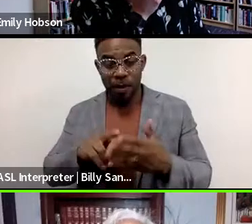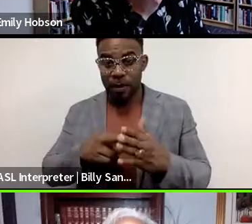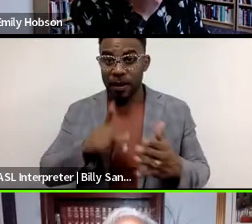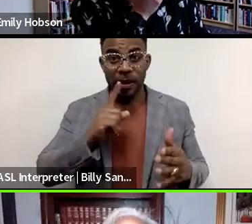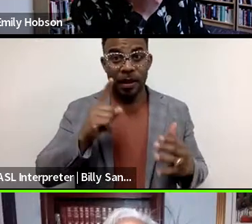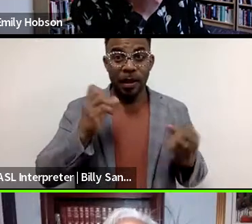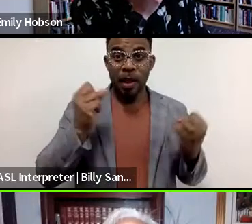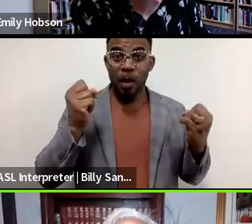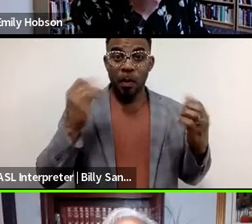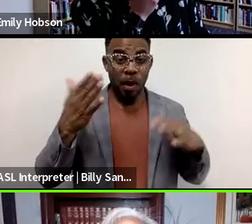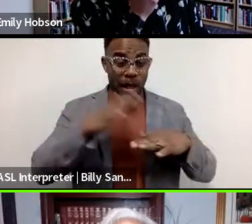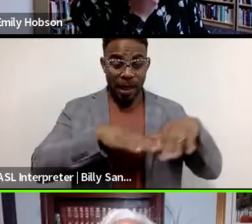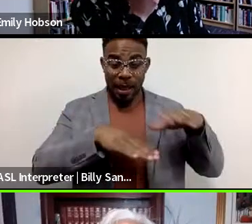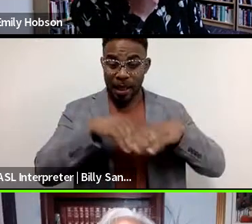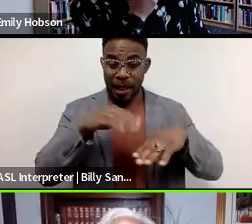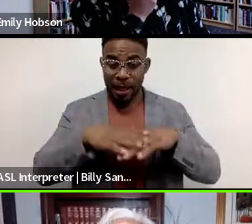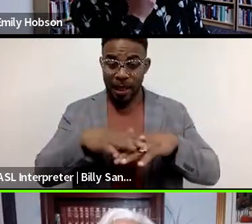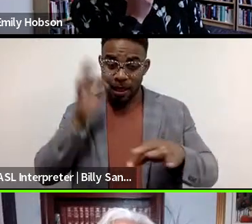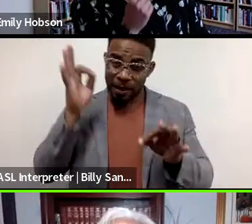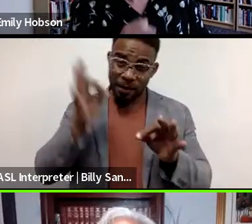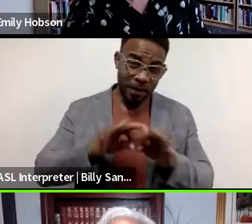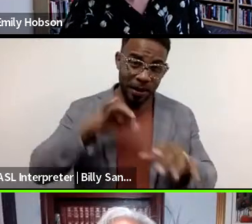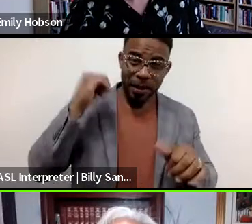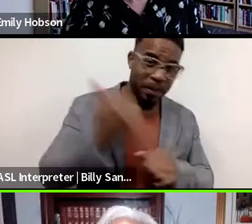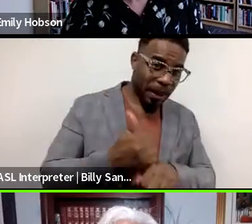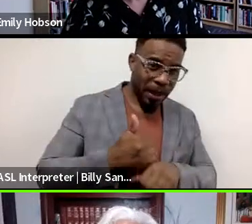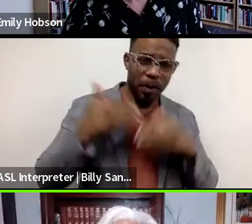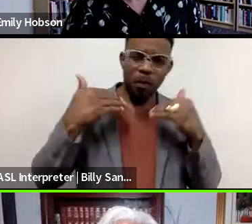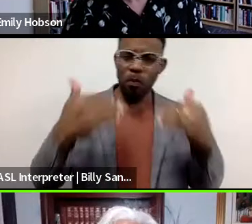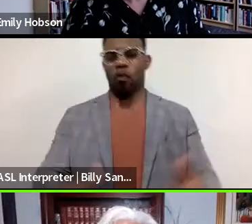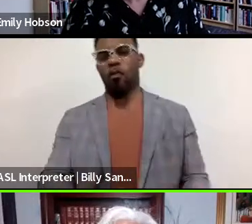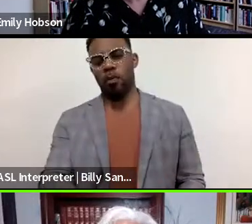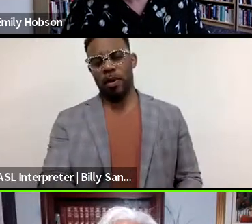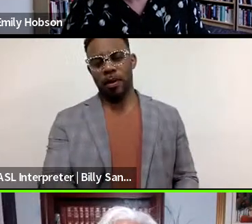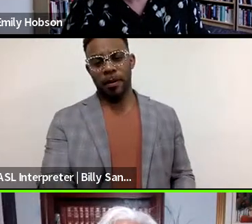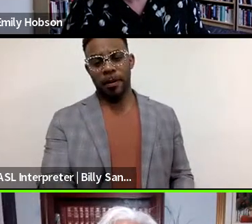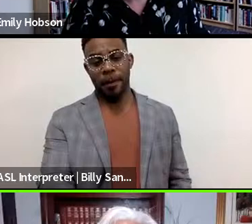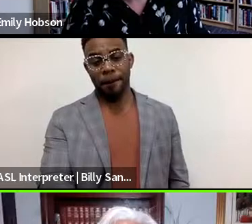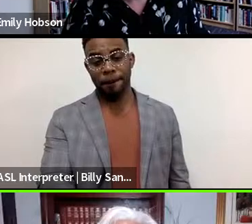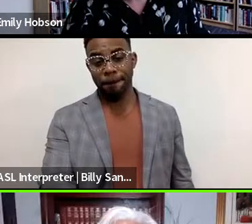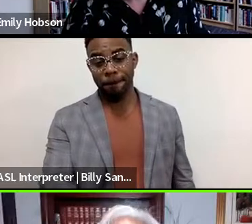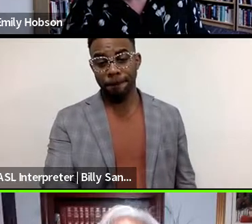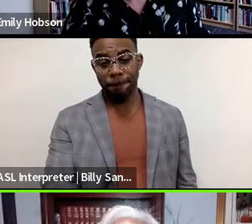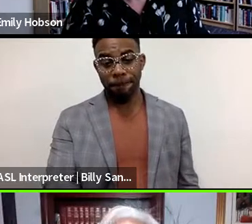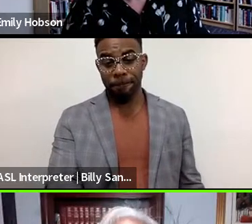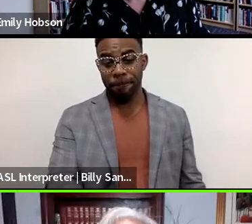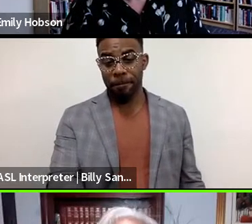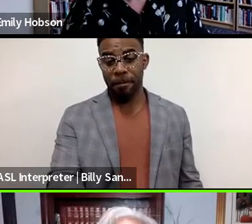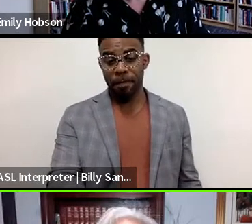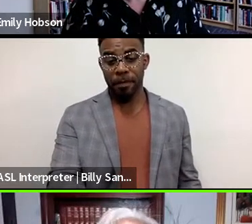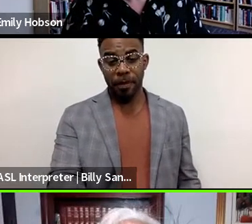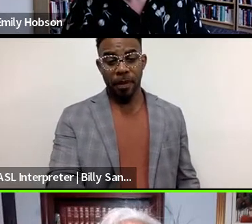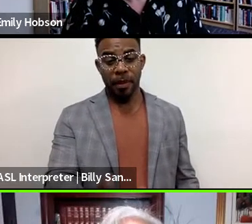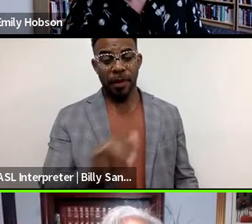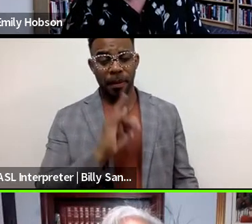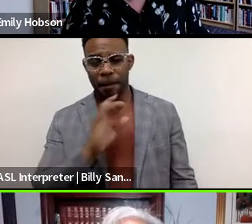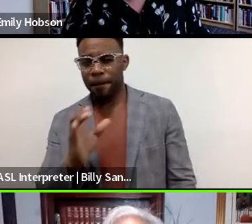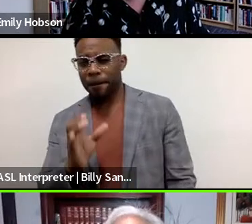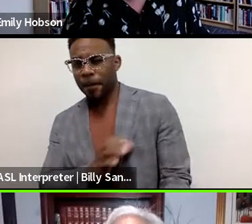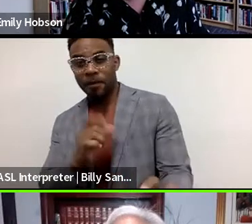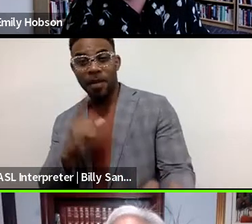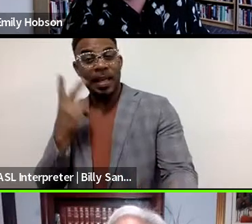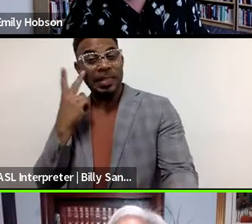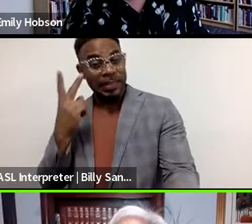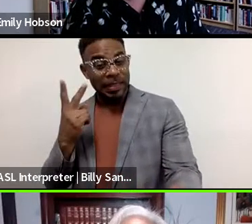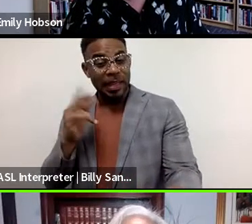is a multi-layered, faith-based movement that is powerful. And I